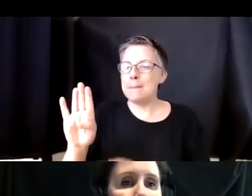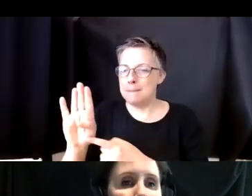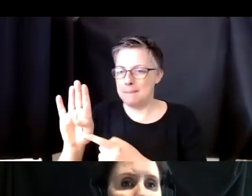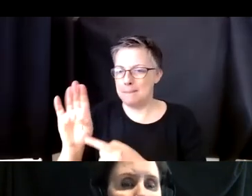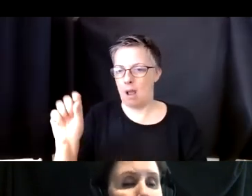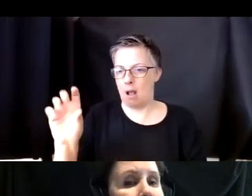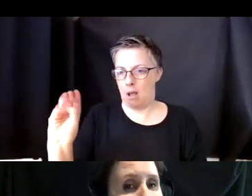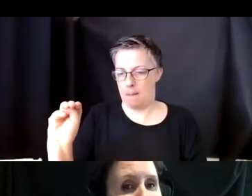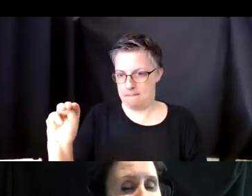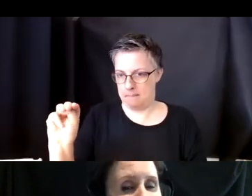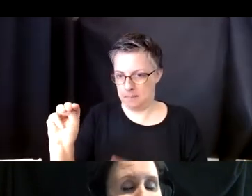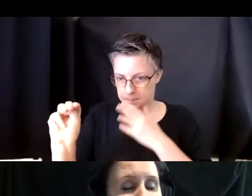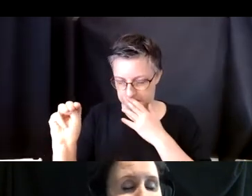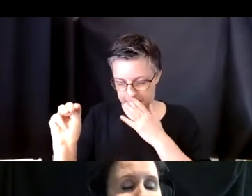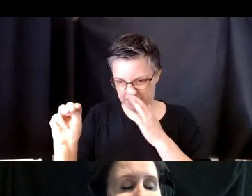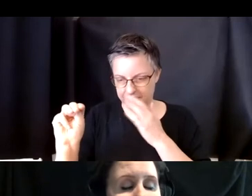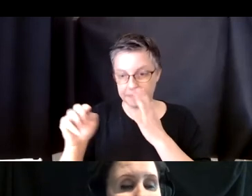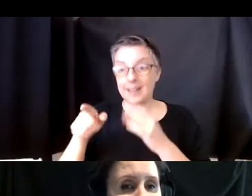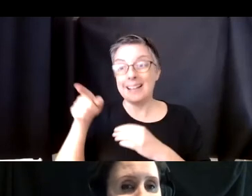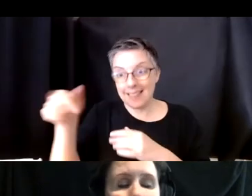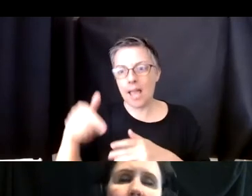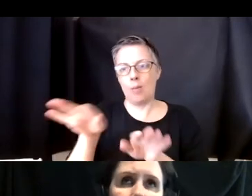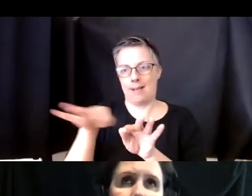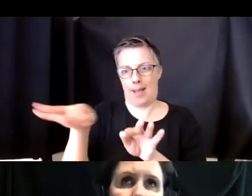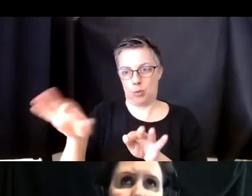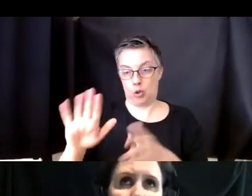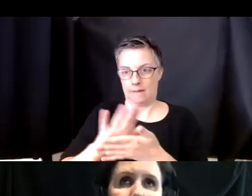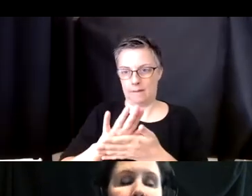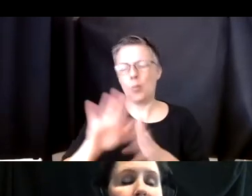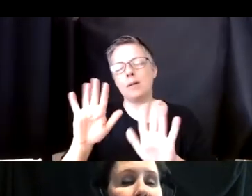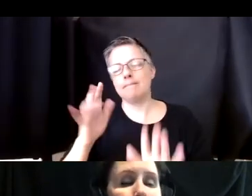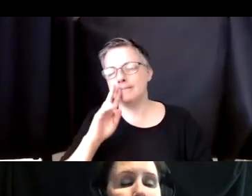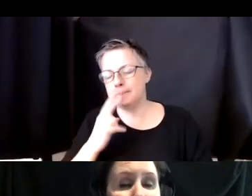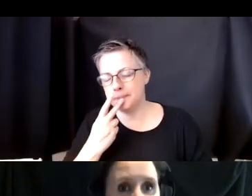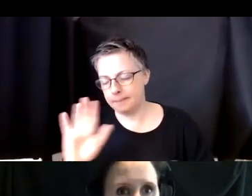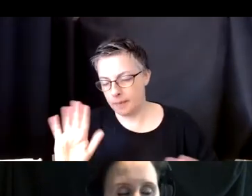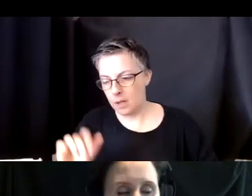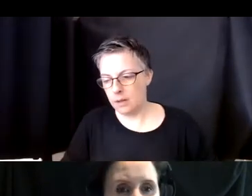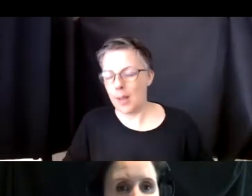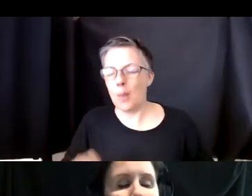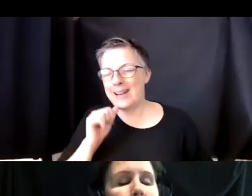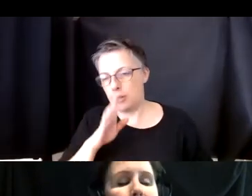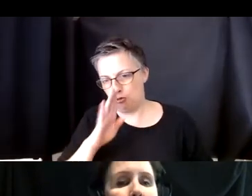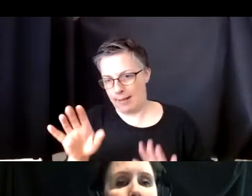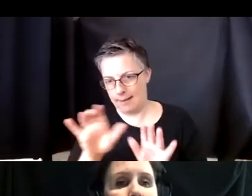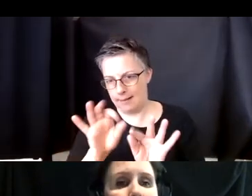they will caption the video. Pardon me. They won't directly caption the video. What they will do is